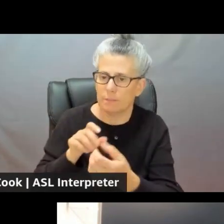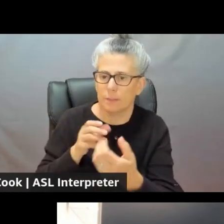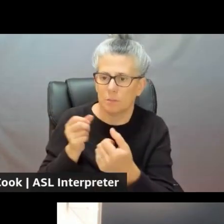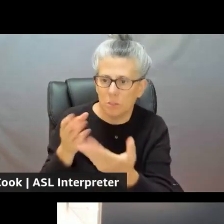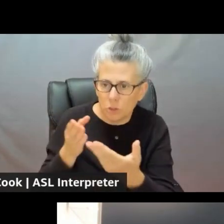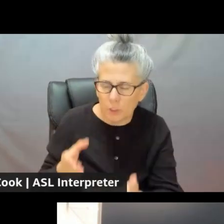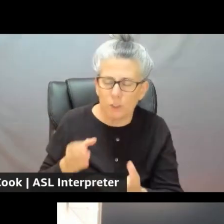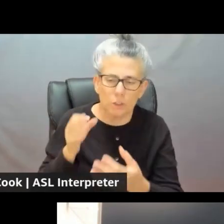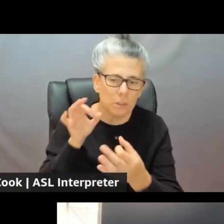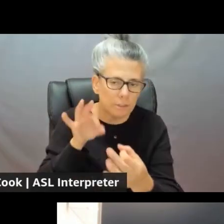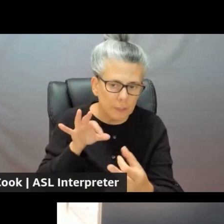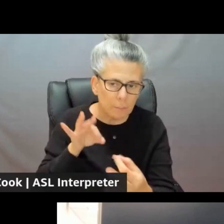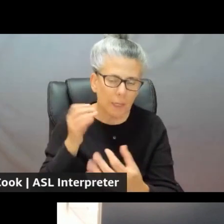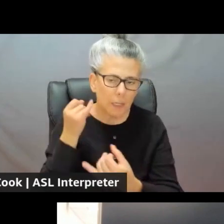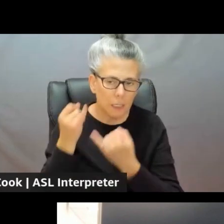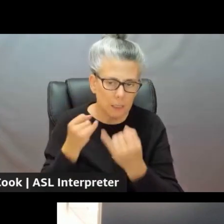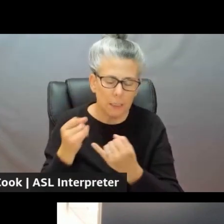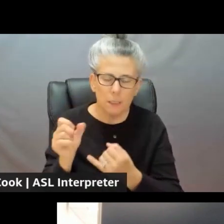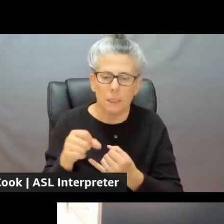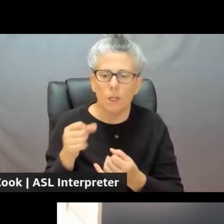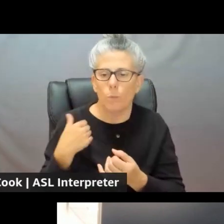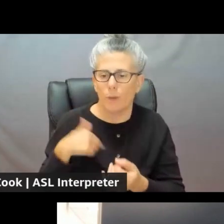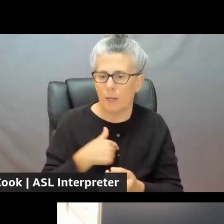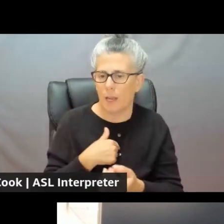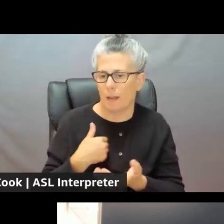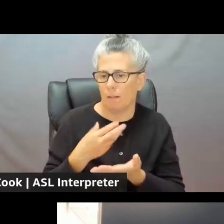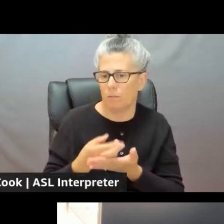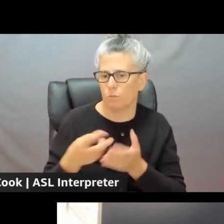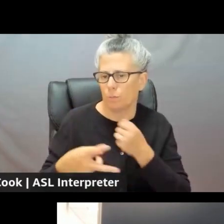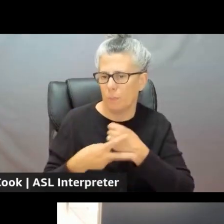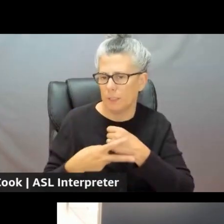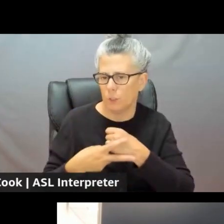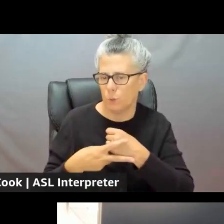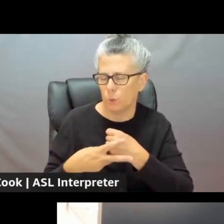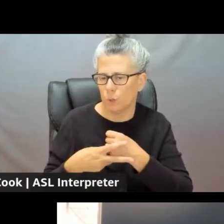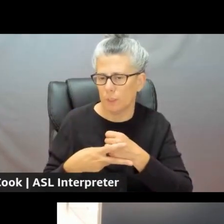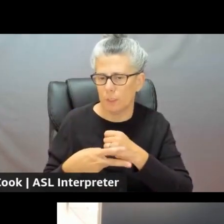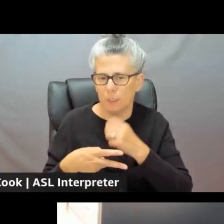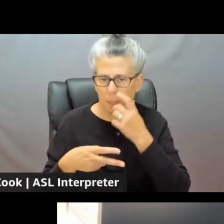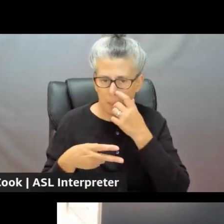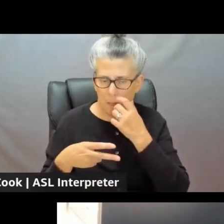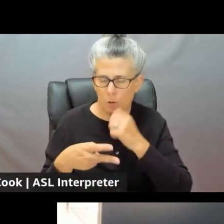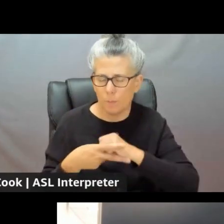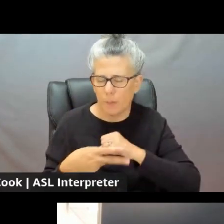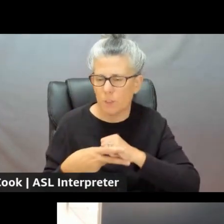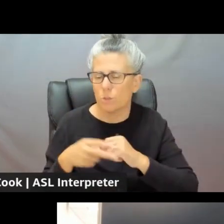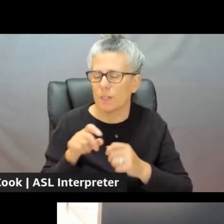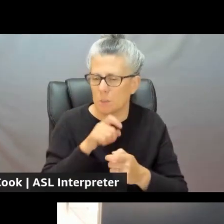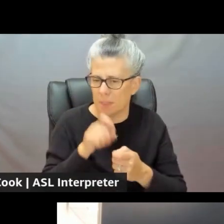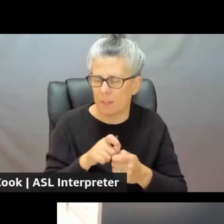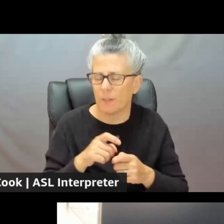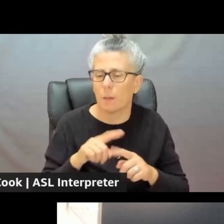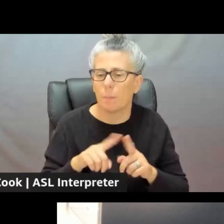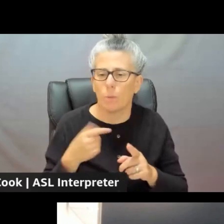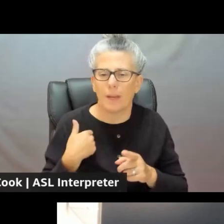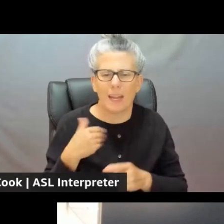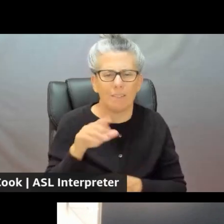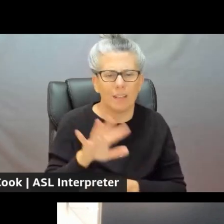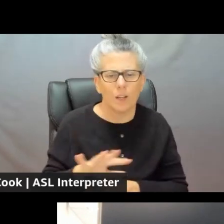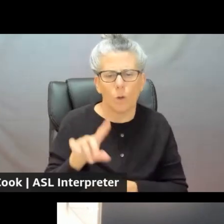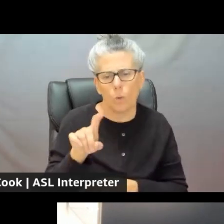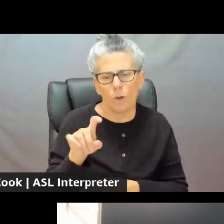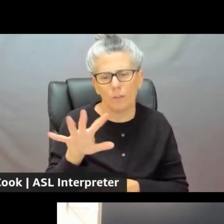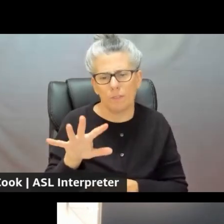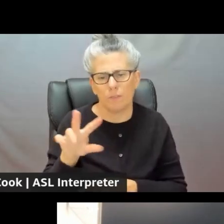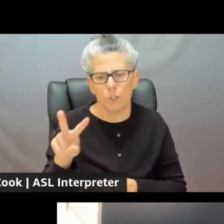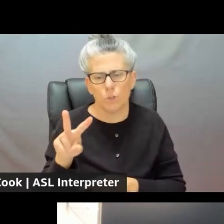the GitHub repository, but that's where like we currently engage, and we have about, I believe, 152 like feature requests on that repository. So there are a lot